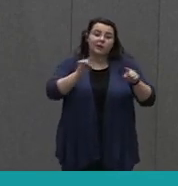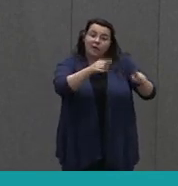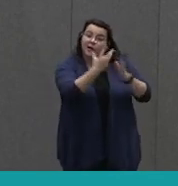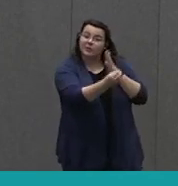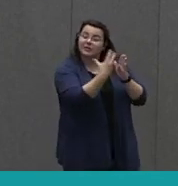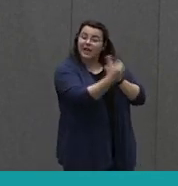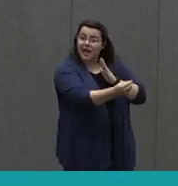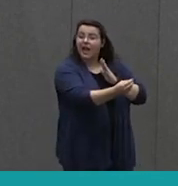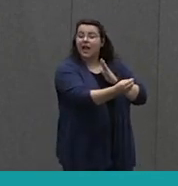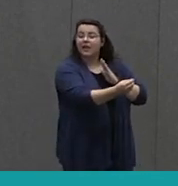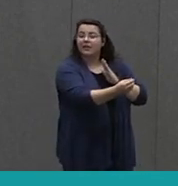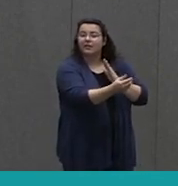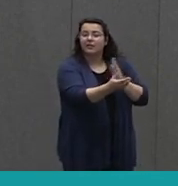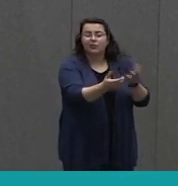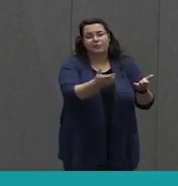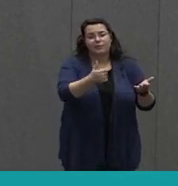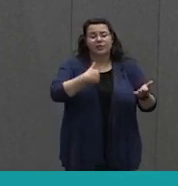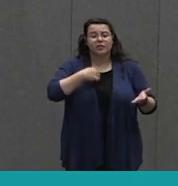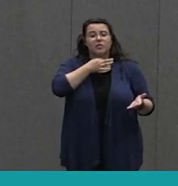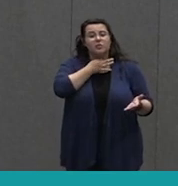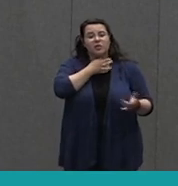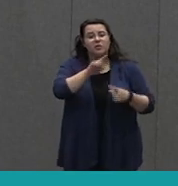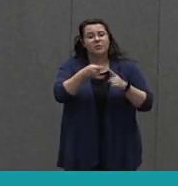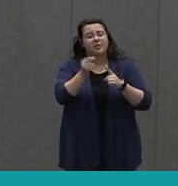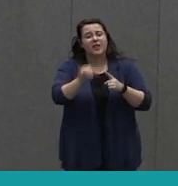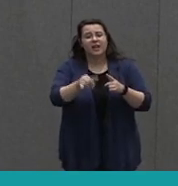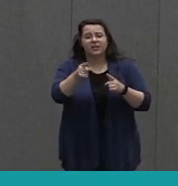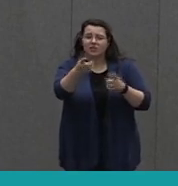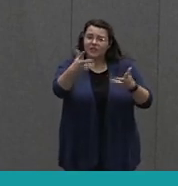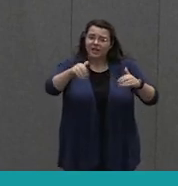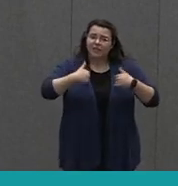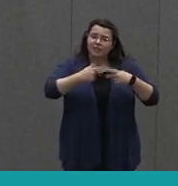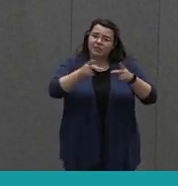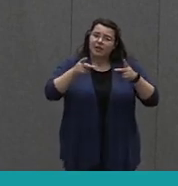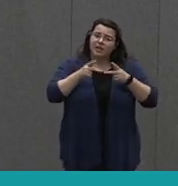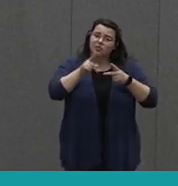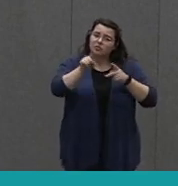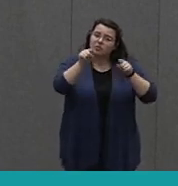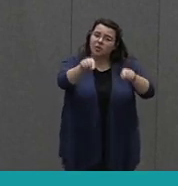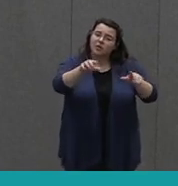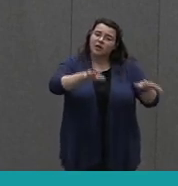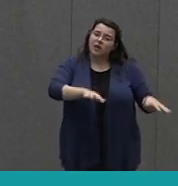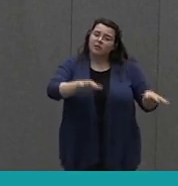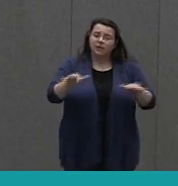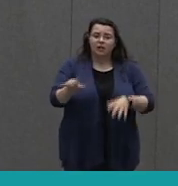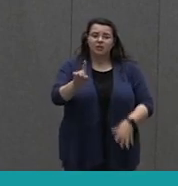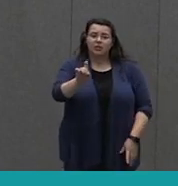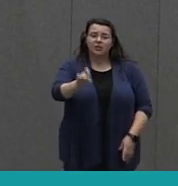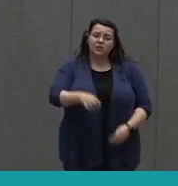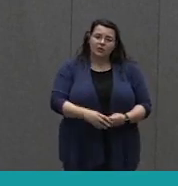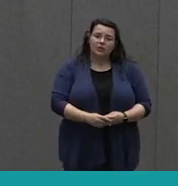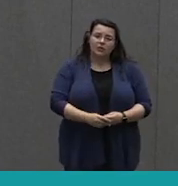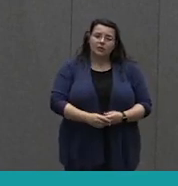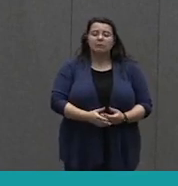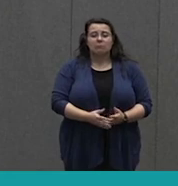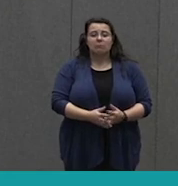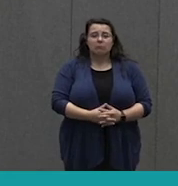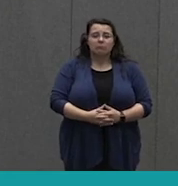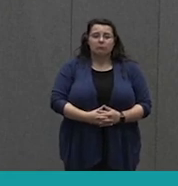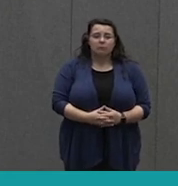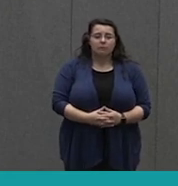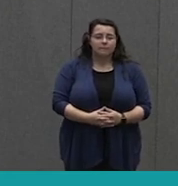helped herself calm down. What do you do when you need to calm down? Do you go to your room